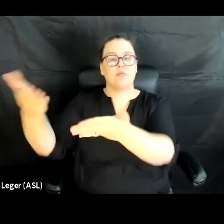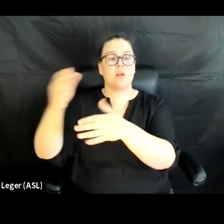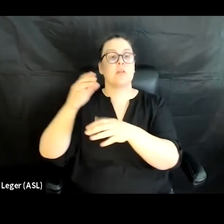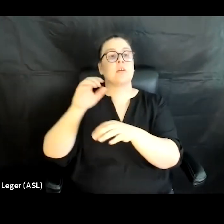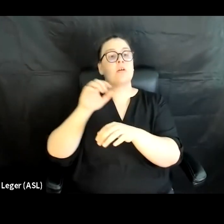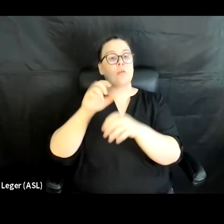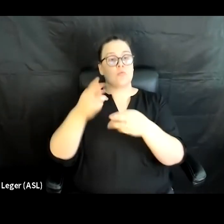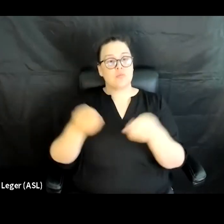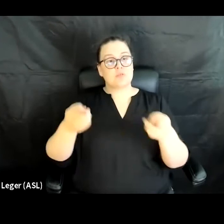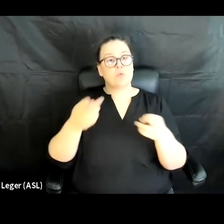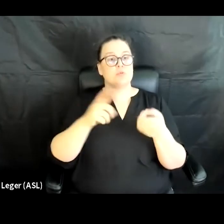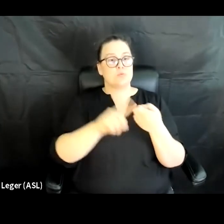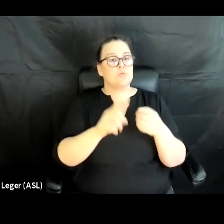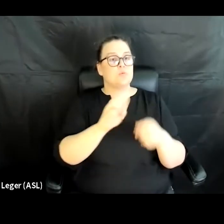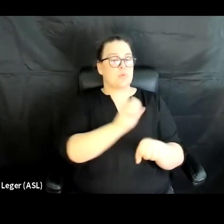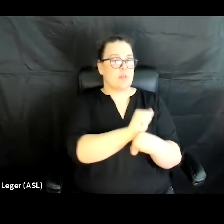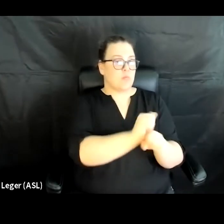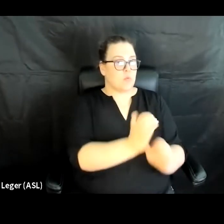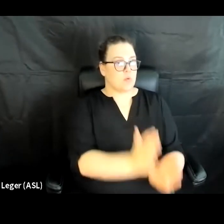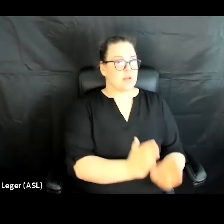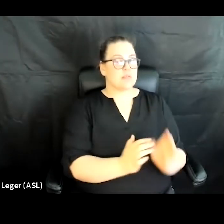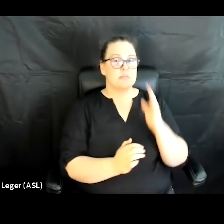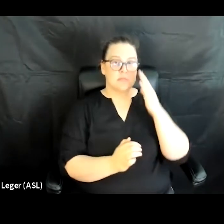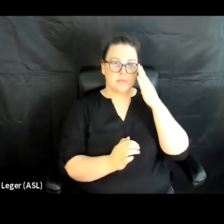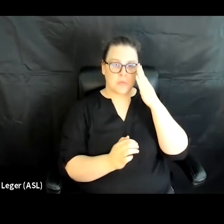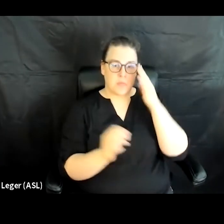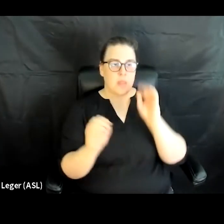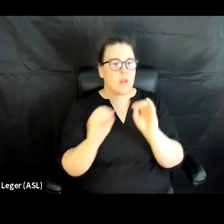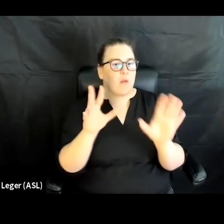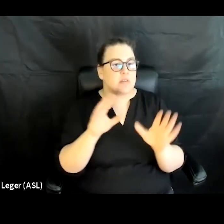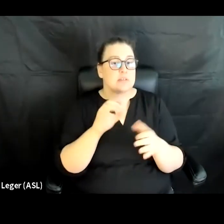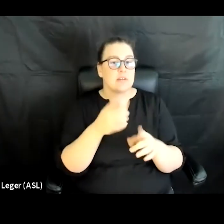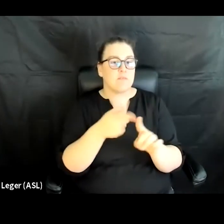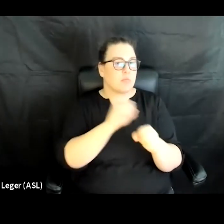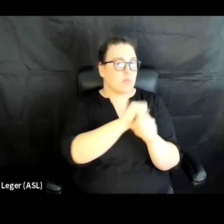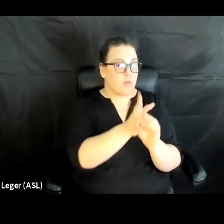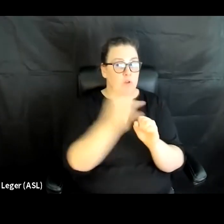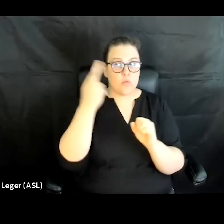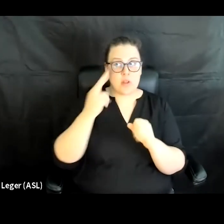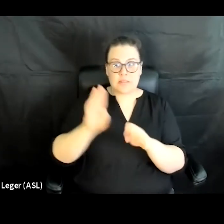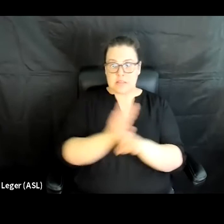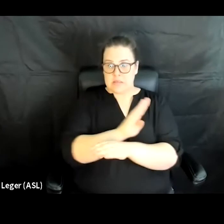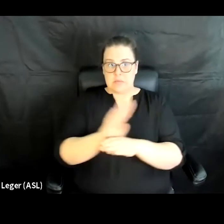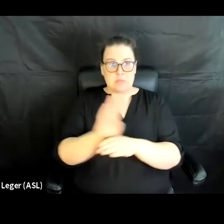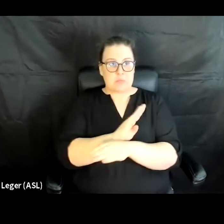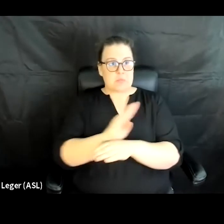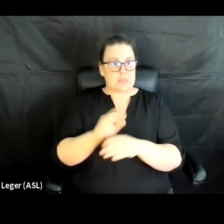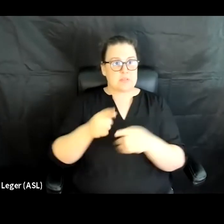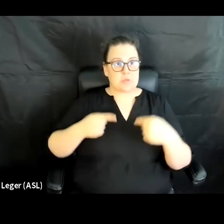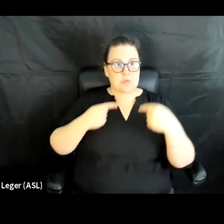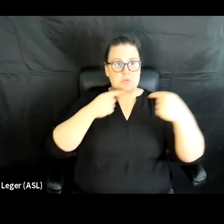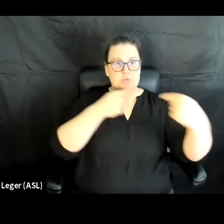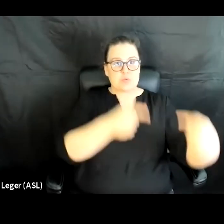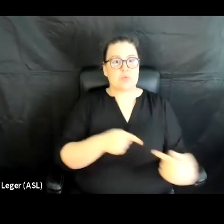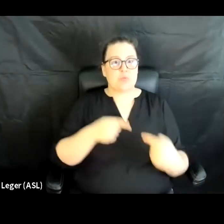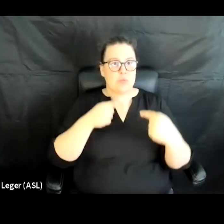employees. Obviously, coming out of a pandemic, we realized that businesses are struggling. The posting of resources